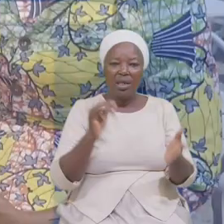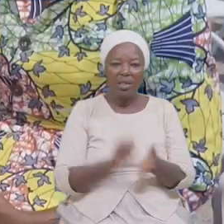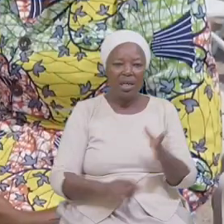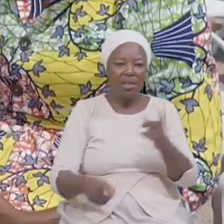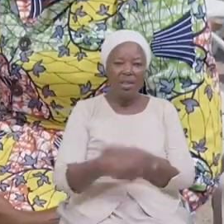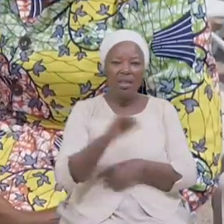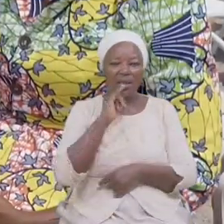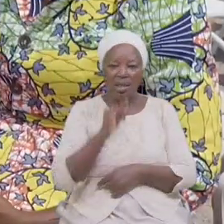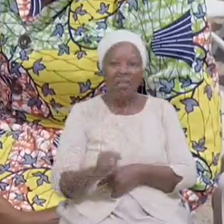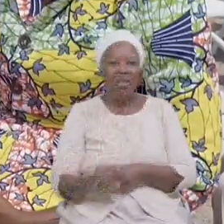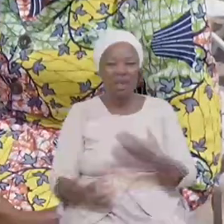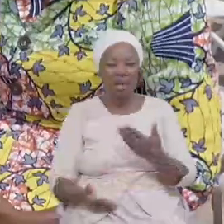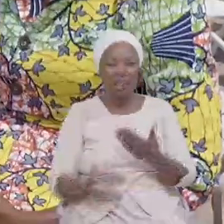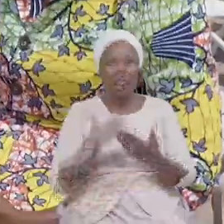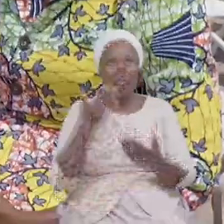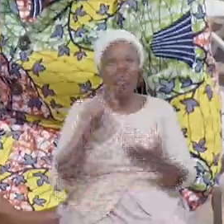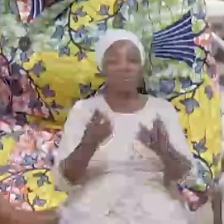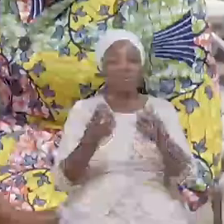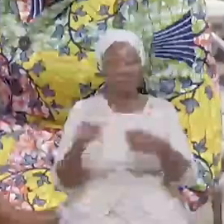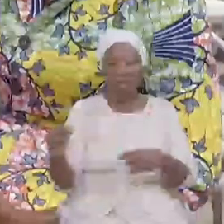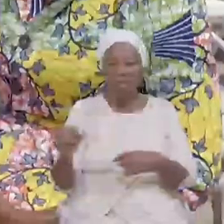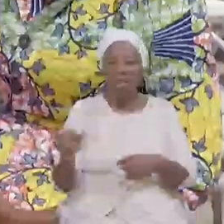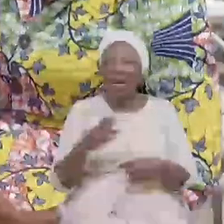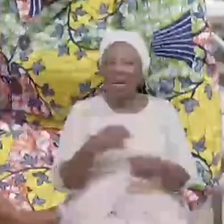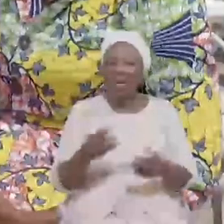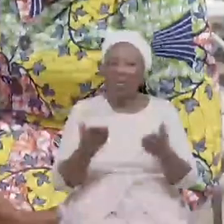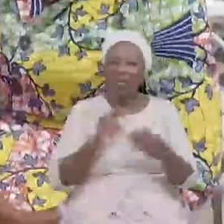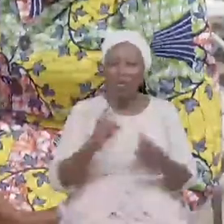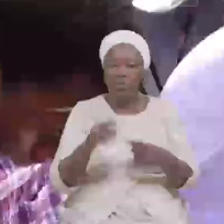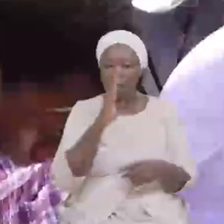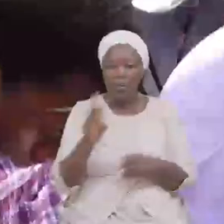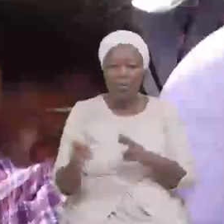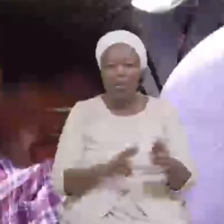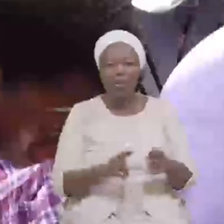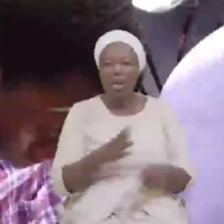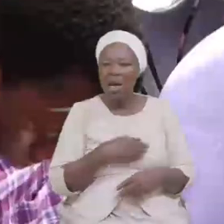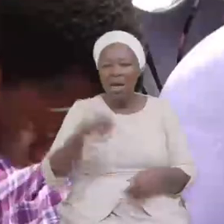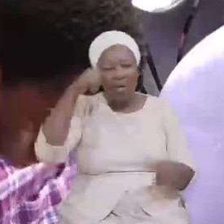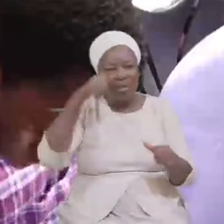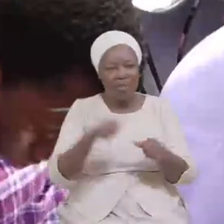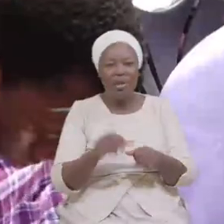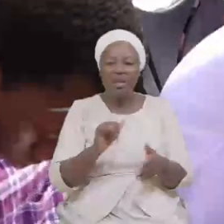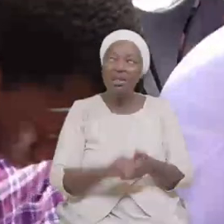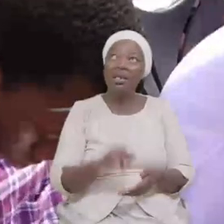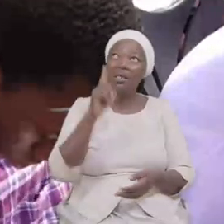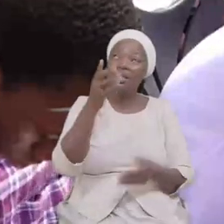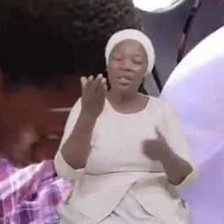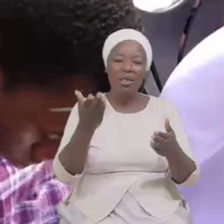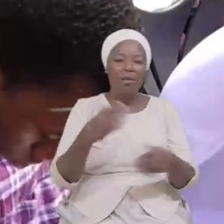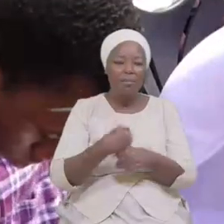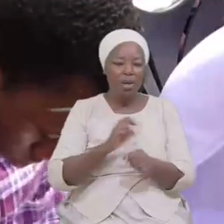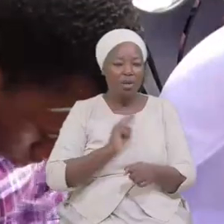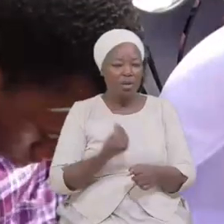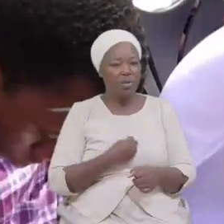is about to come. He wants us to be ready. Remember, he is the one that makes us ready by salvation. He's the one that makes